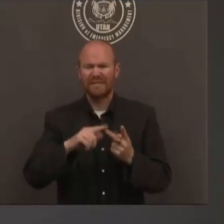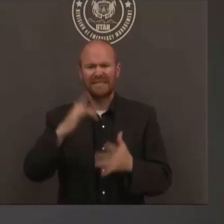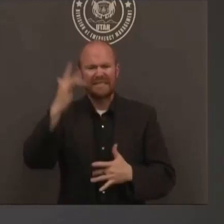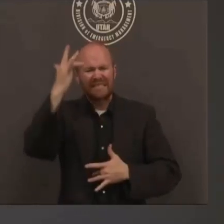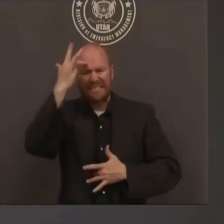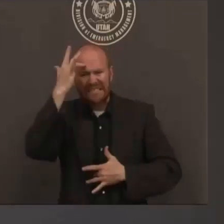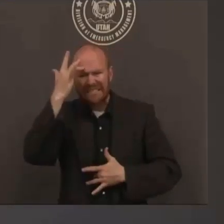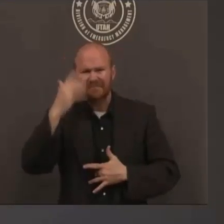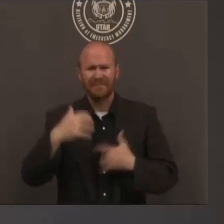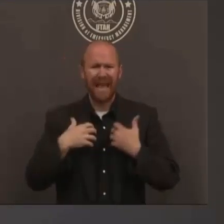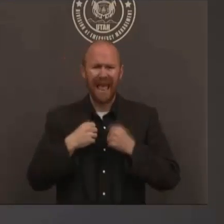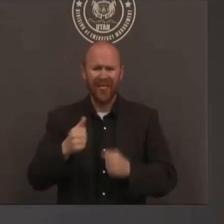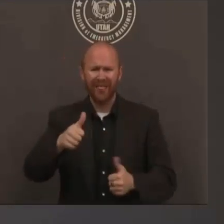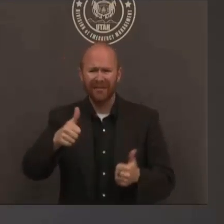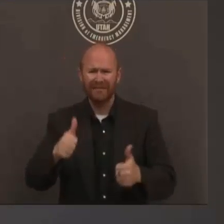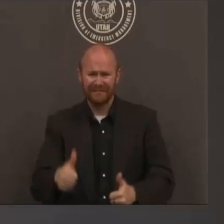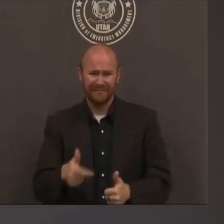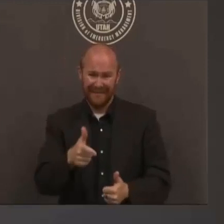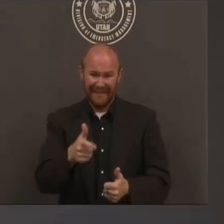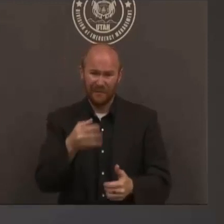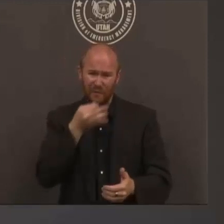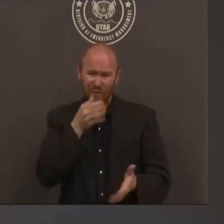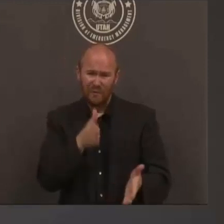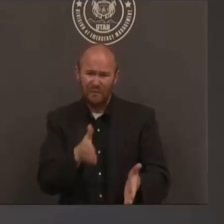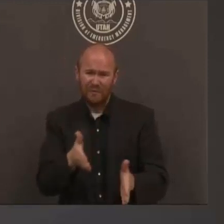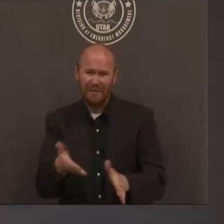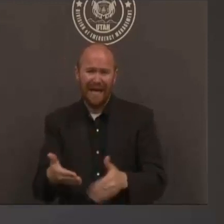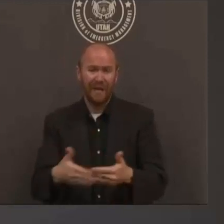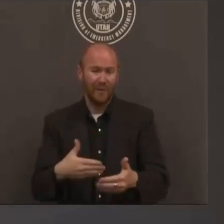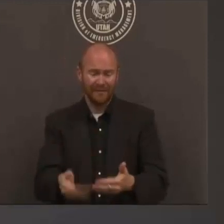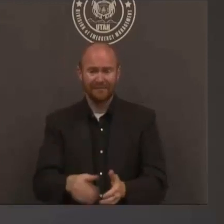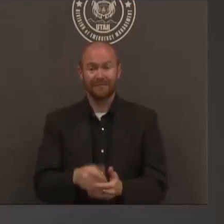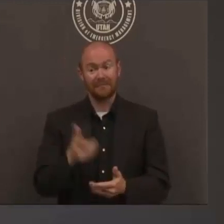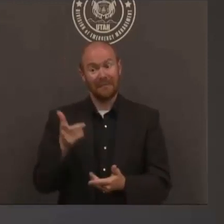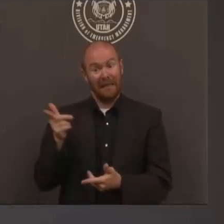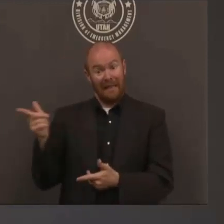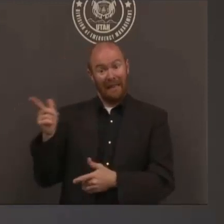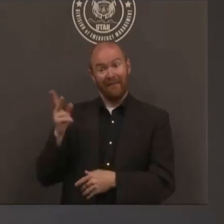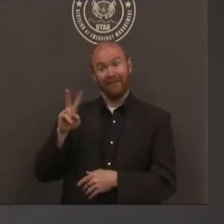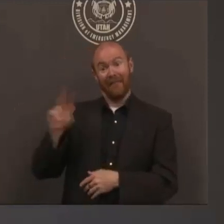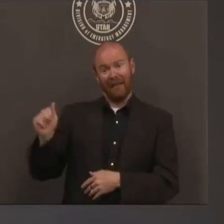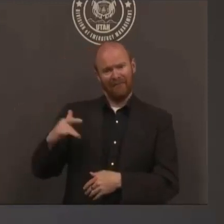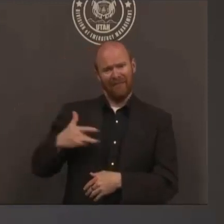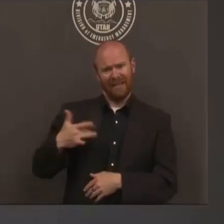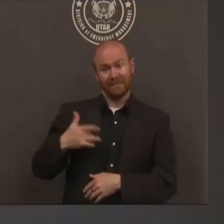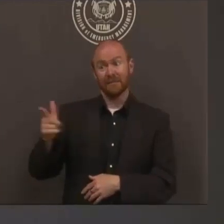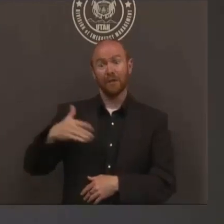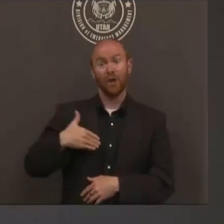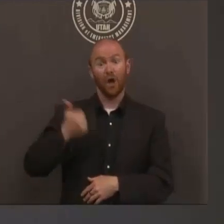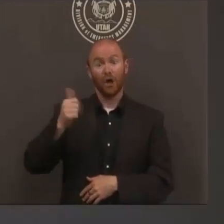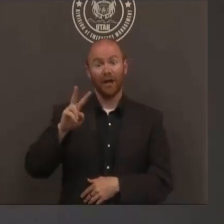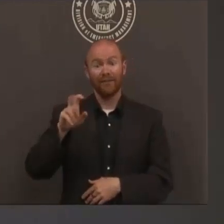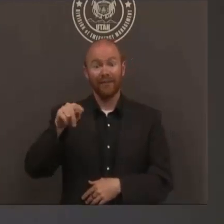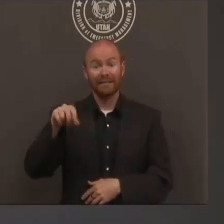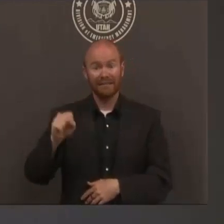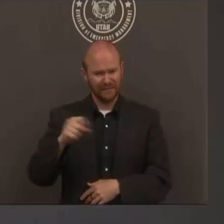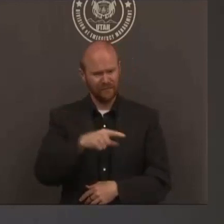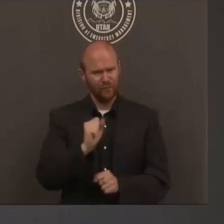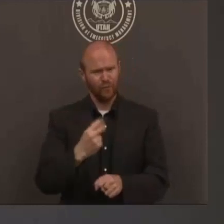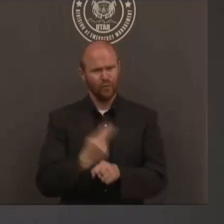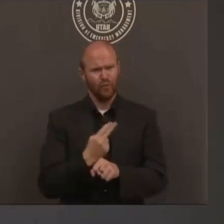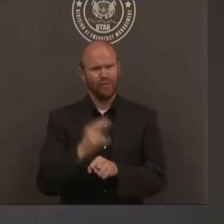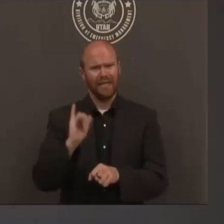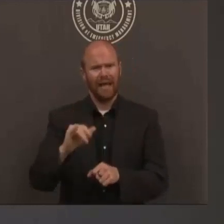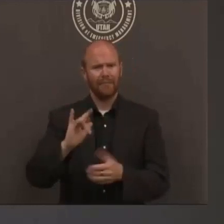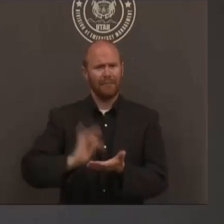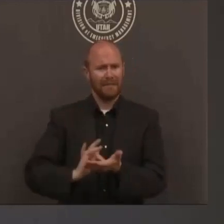observed it's helped. So who am I? I'm just the governor. I don't know the science and the medicine behind this. I'm going to